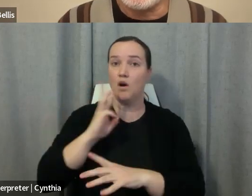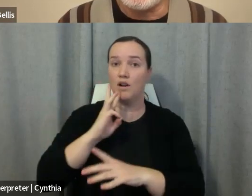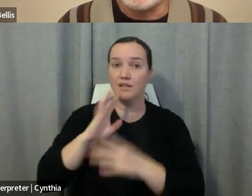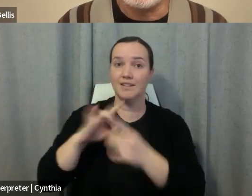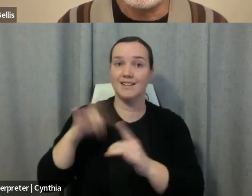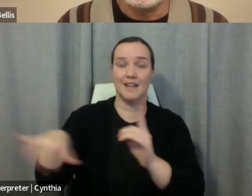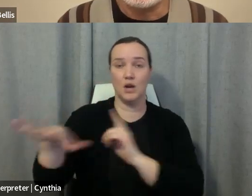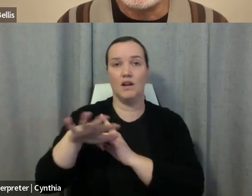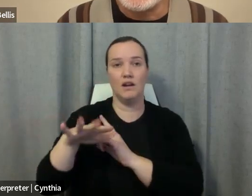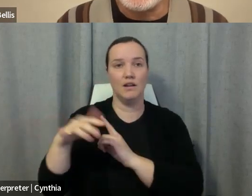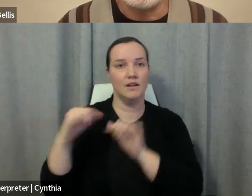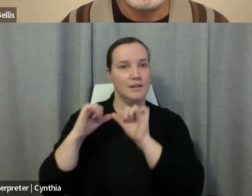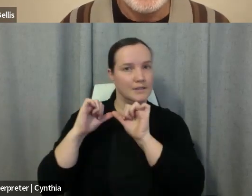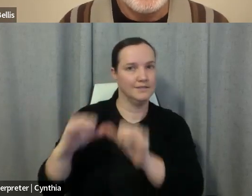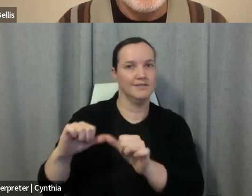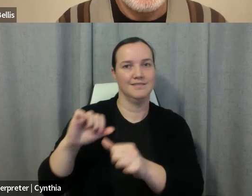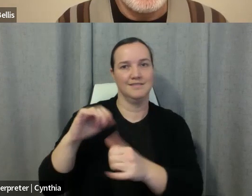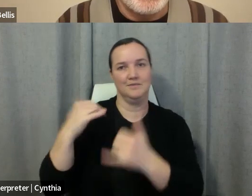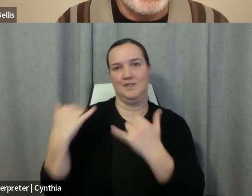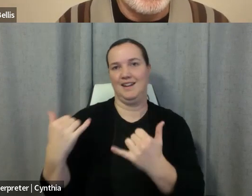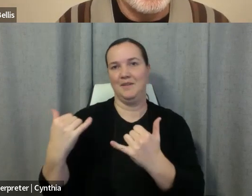are ongoing to this day.